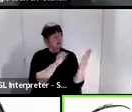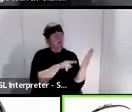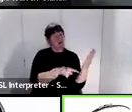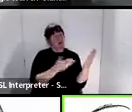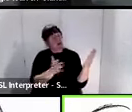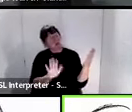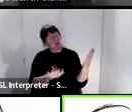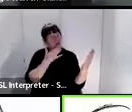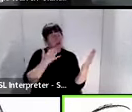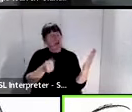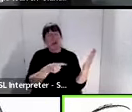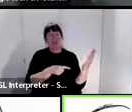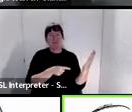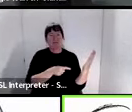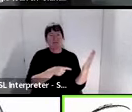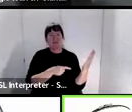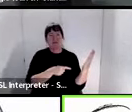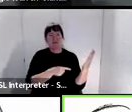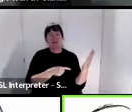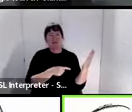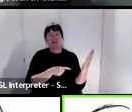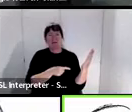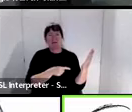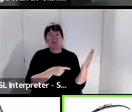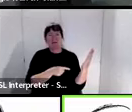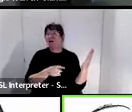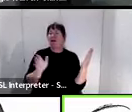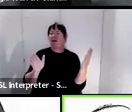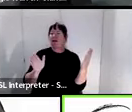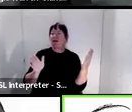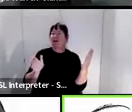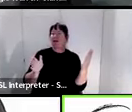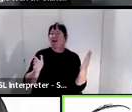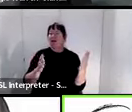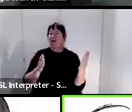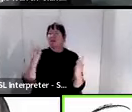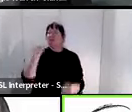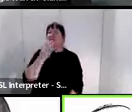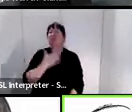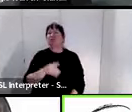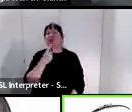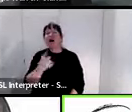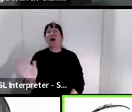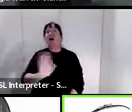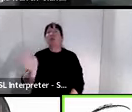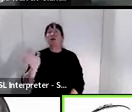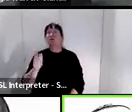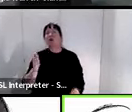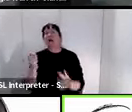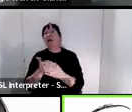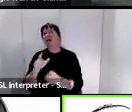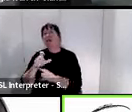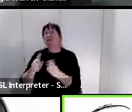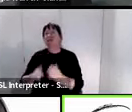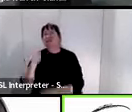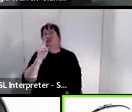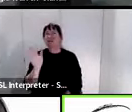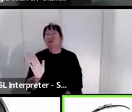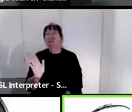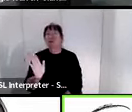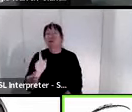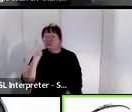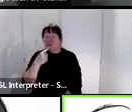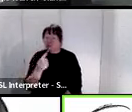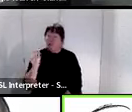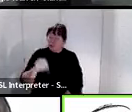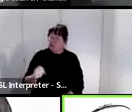nice. Like, nobody ever says, oh, we don't want disabled people to have access. Everybody always says, yes, this is important. Yes.